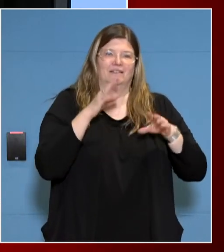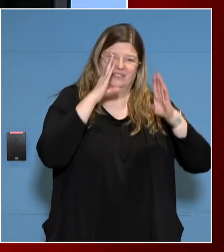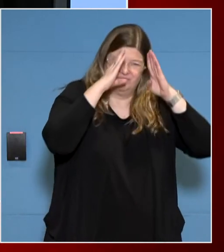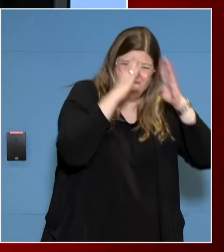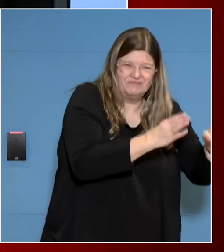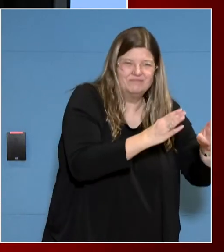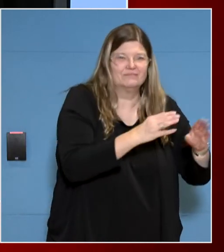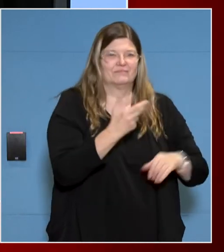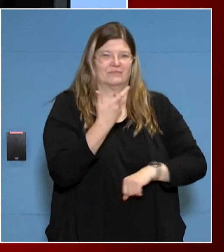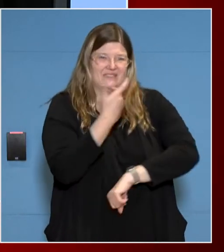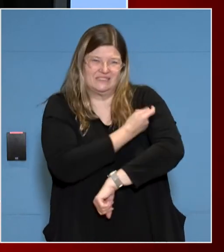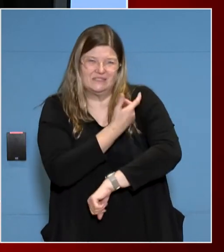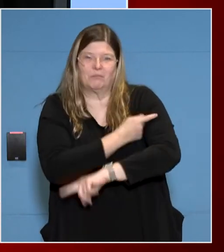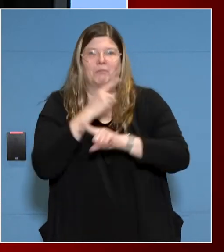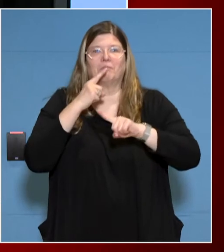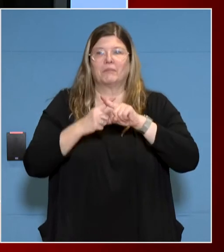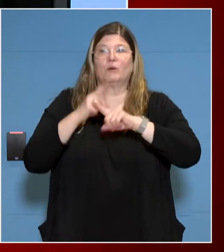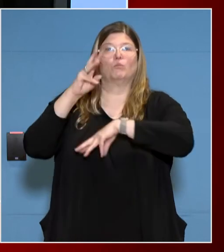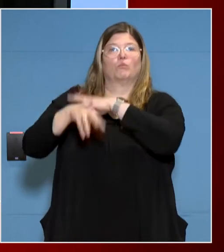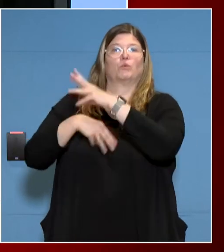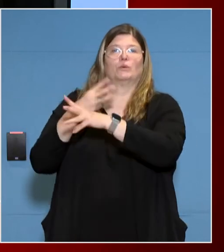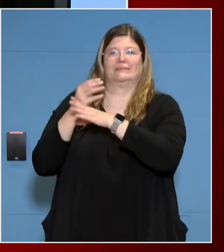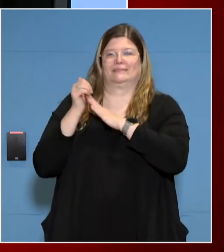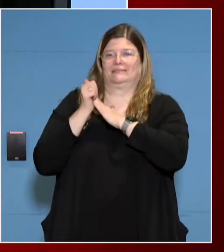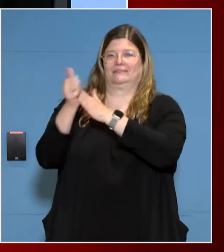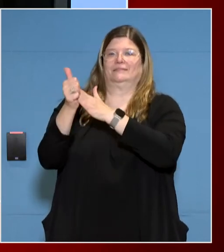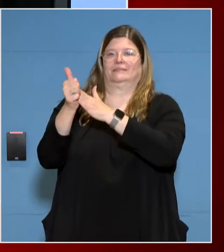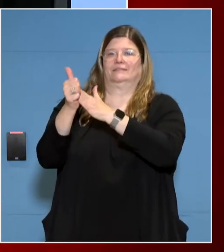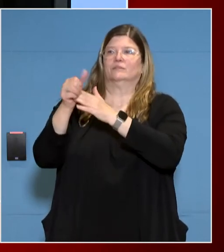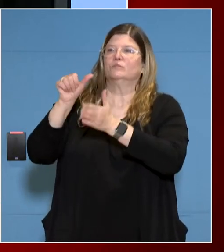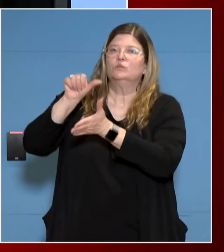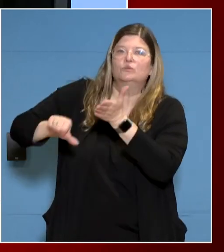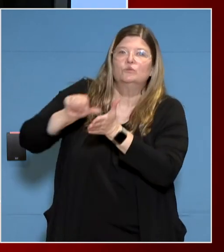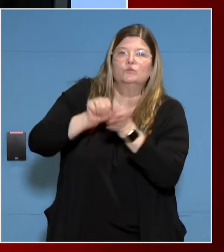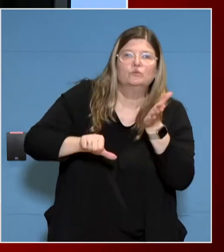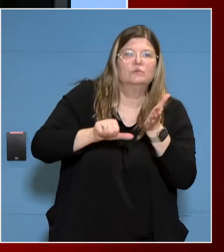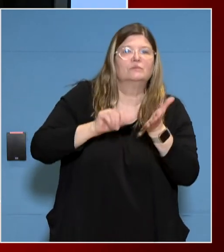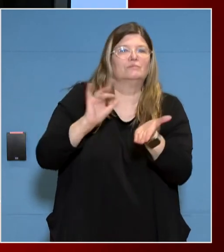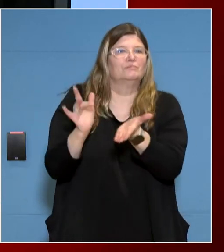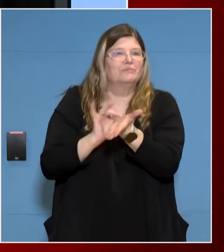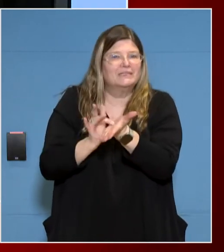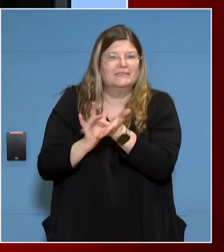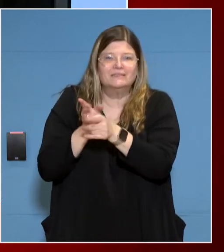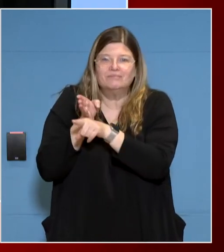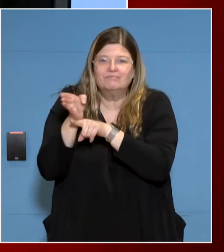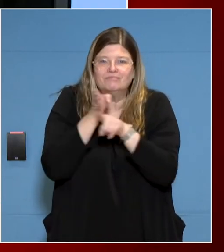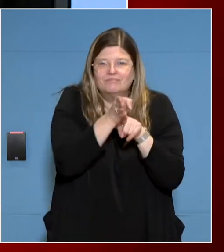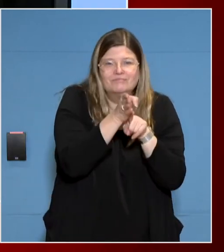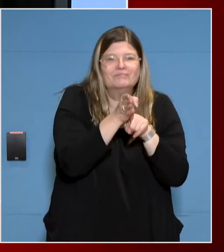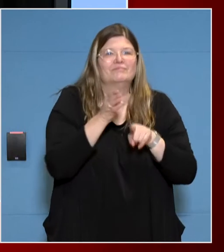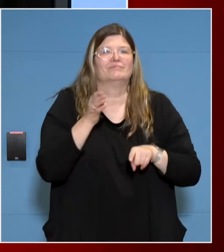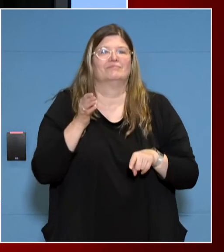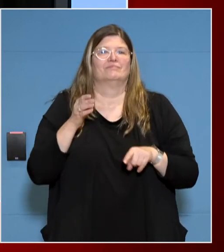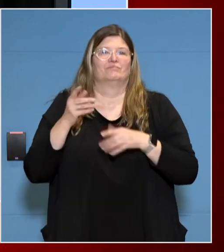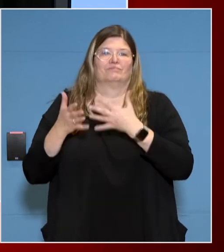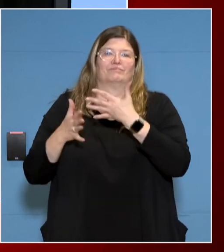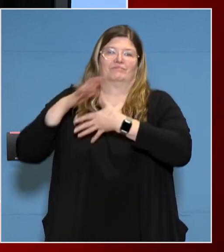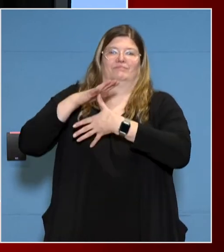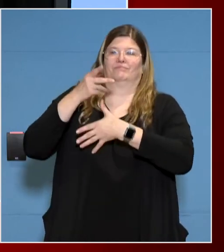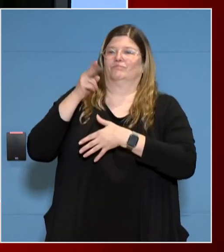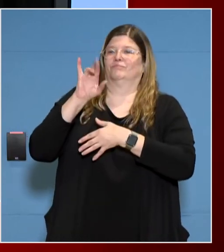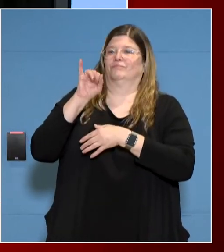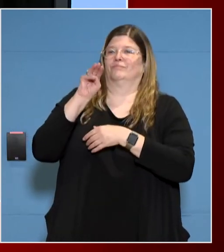preventative health care, surgical care, medical specialty care, and primary care. I'd like to introduce Dr. Sheetal Desai,